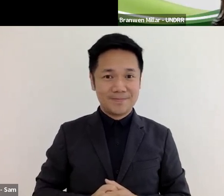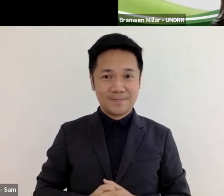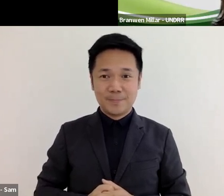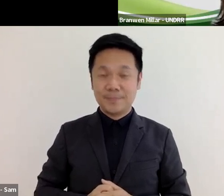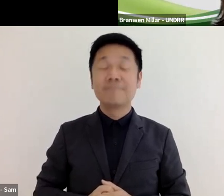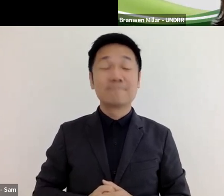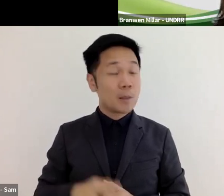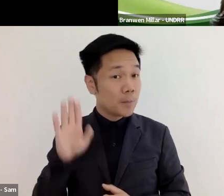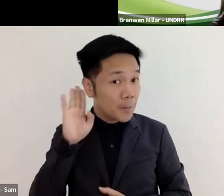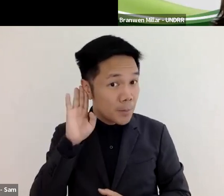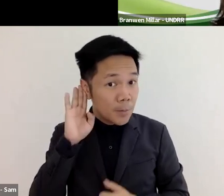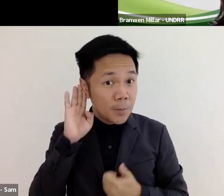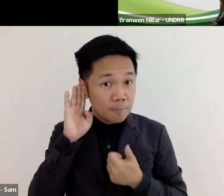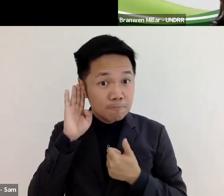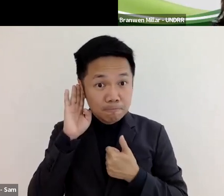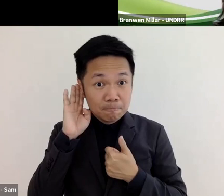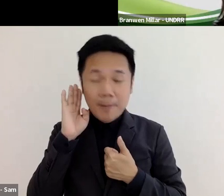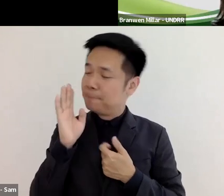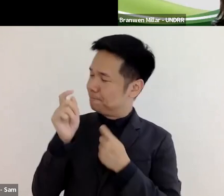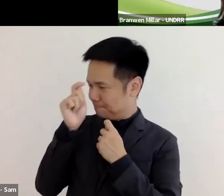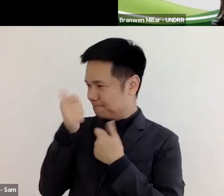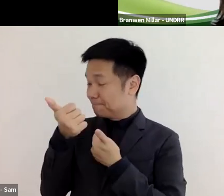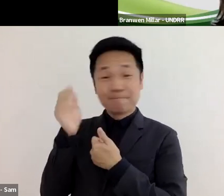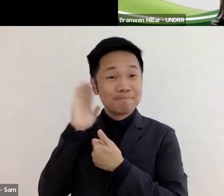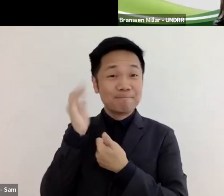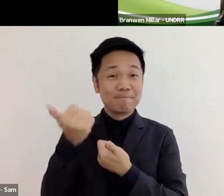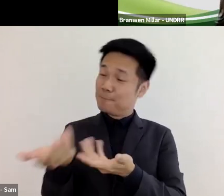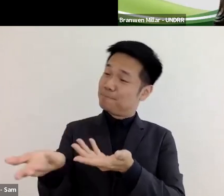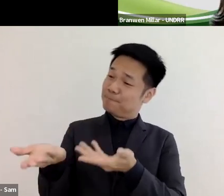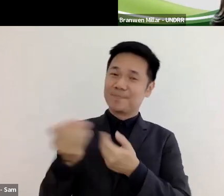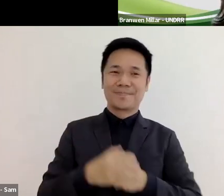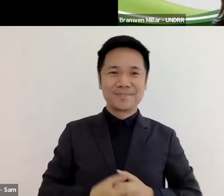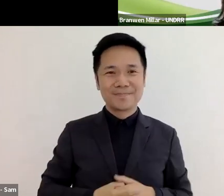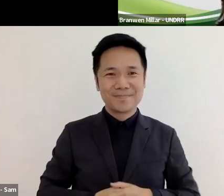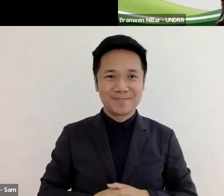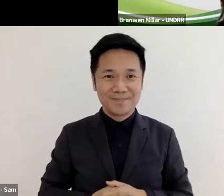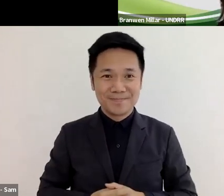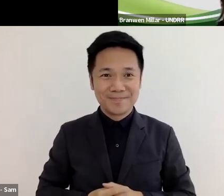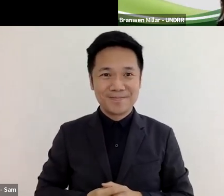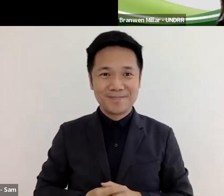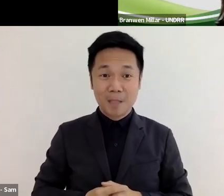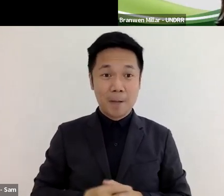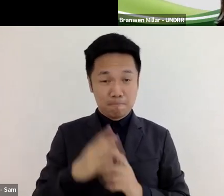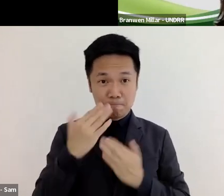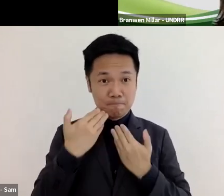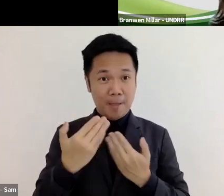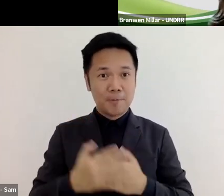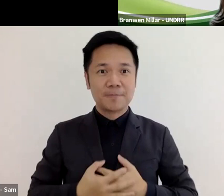Can you hear me? Yes, we can. Thank you. Please proceed. Thank you.